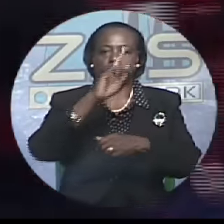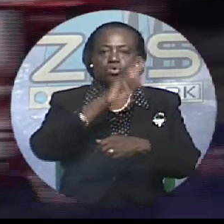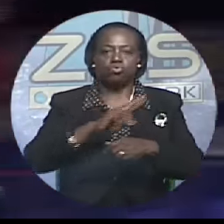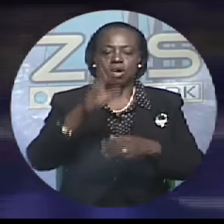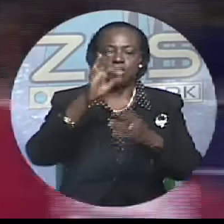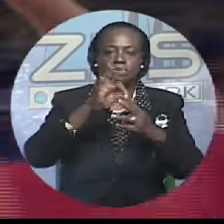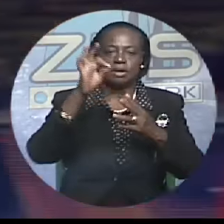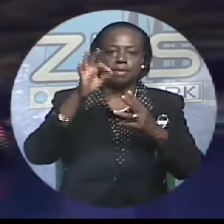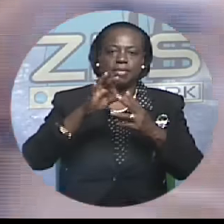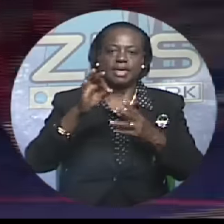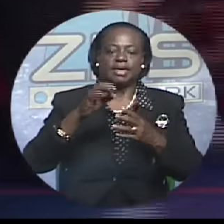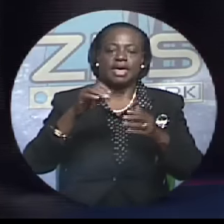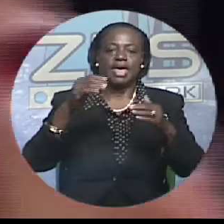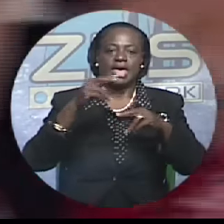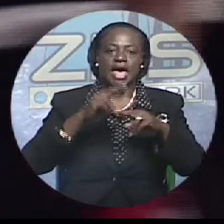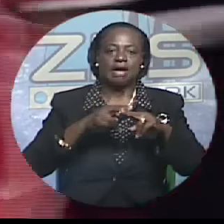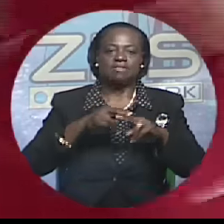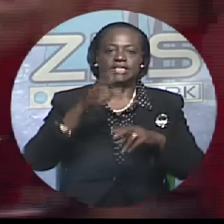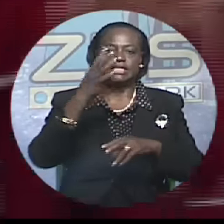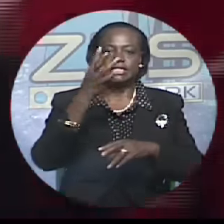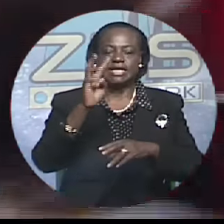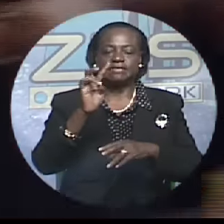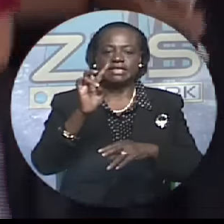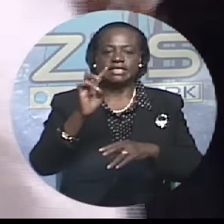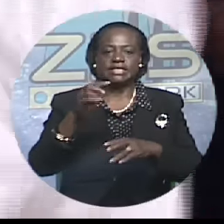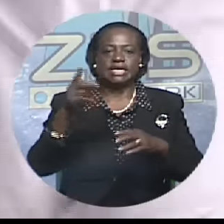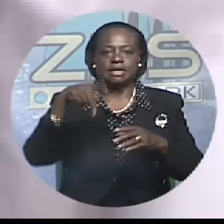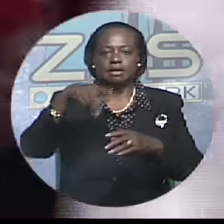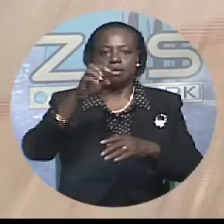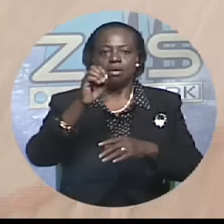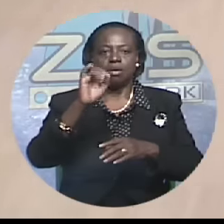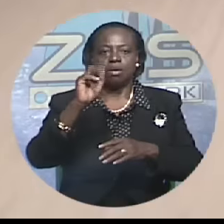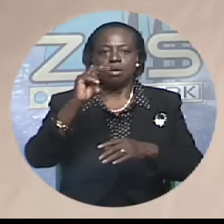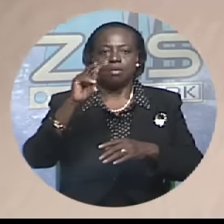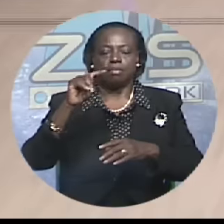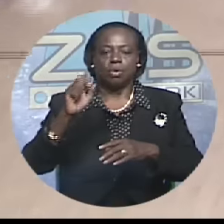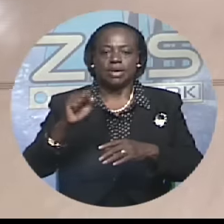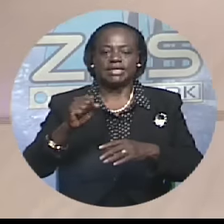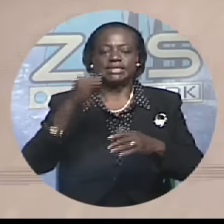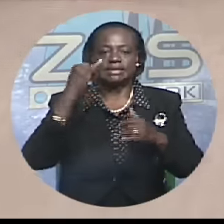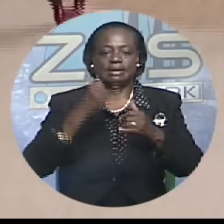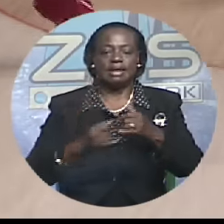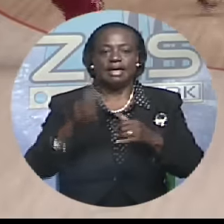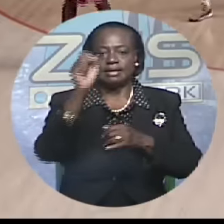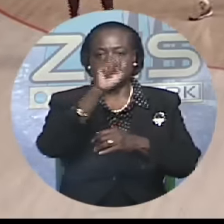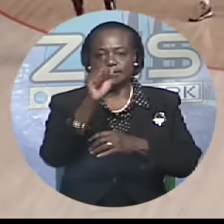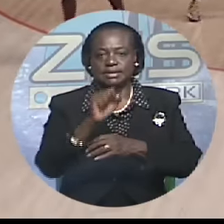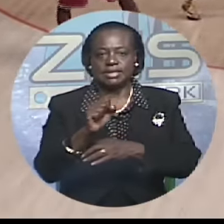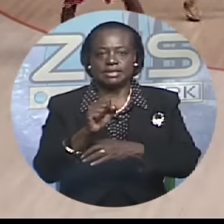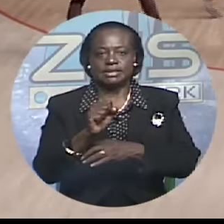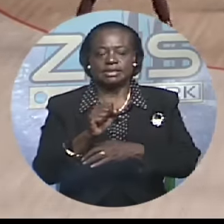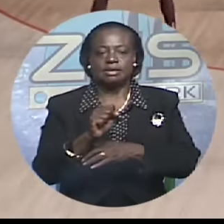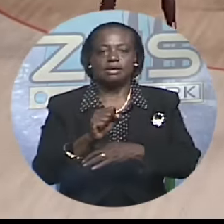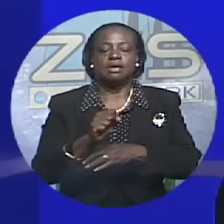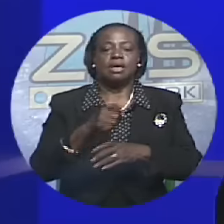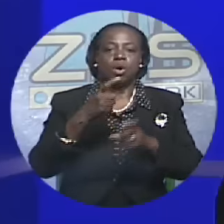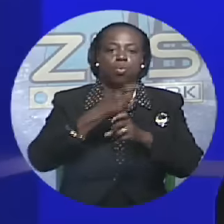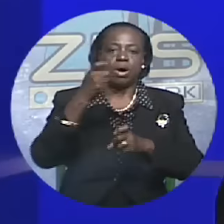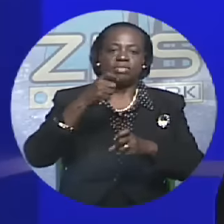averaged 17 points and 5.3 rebounds last season and won the Big 12 Player of the Year